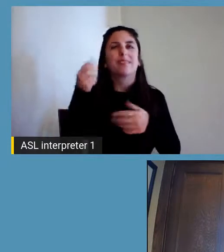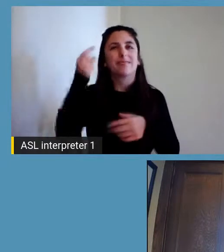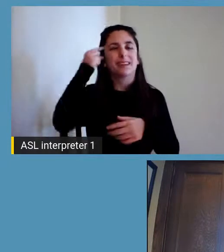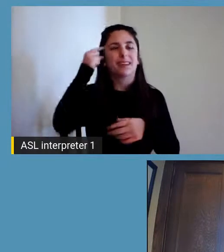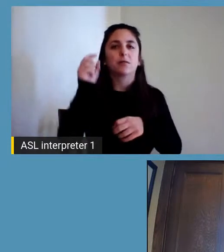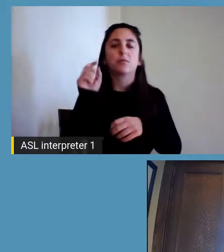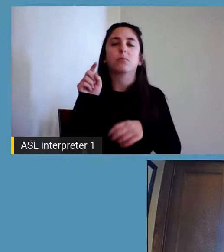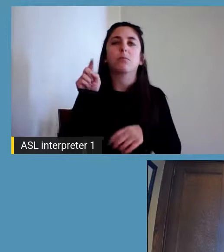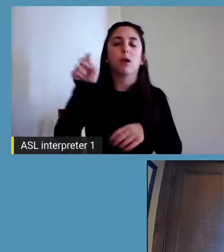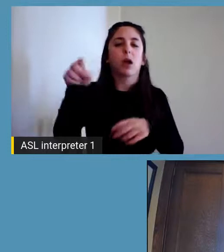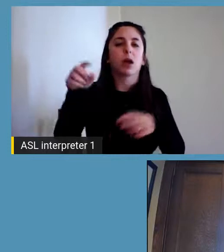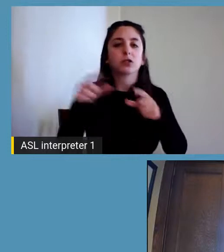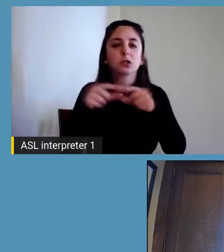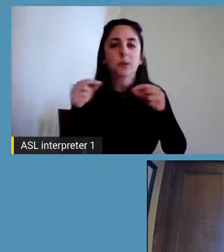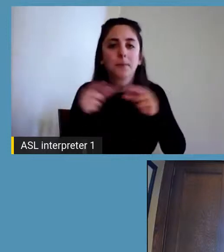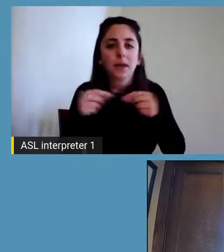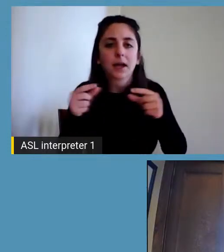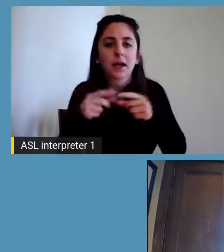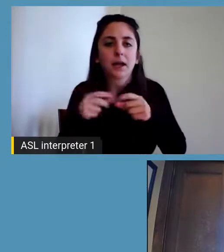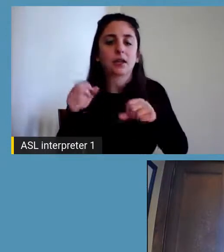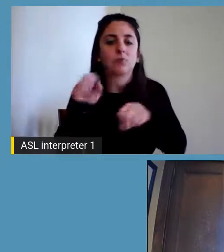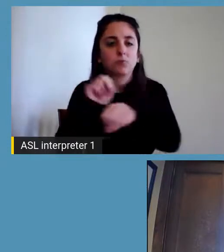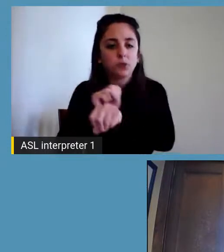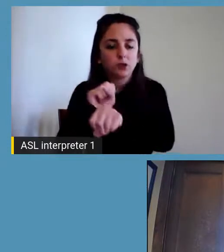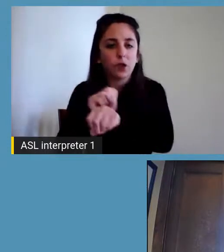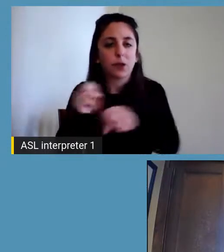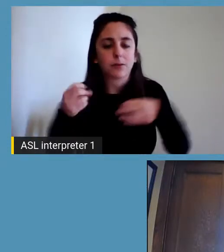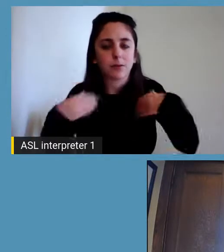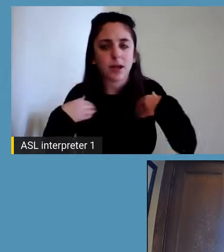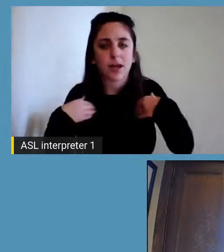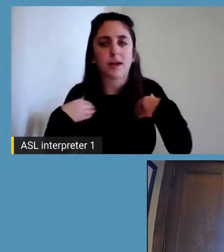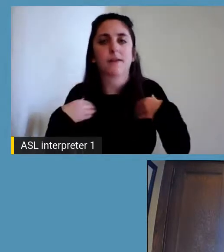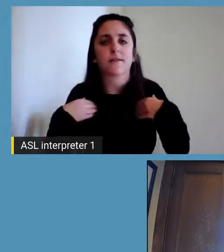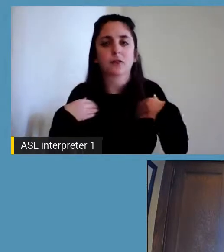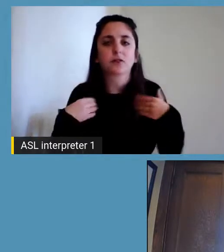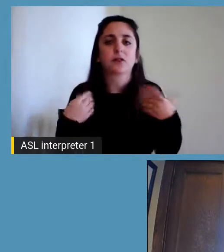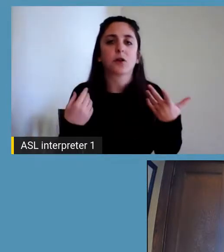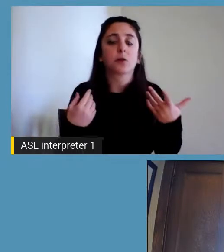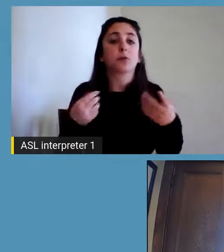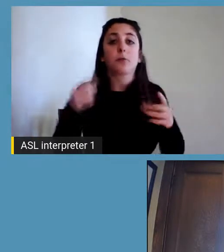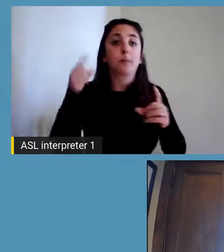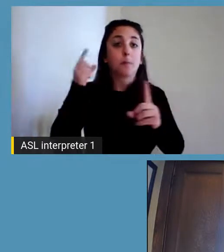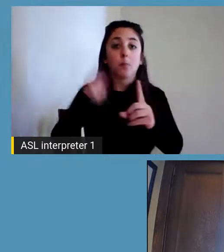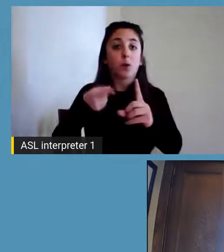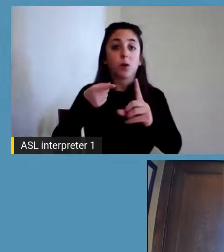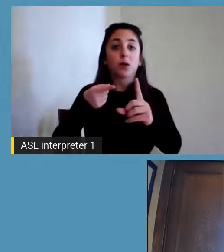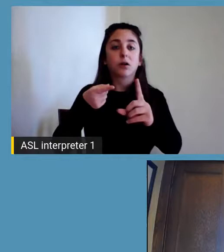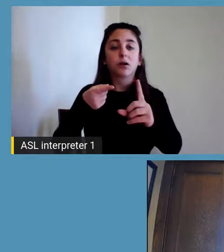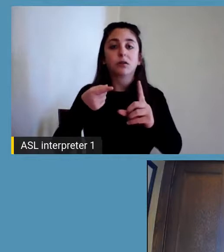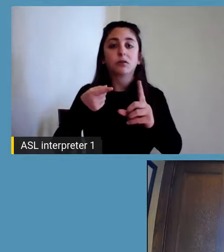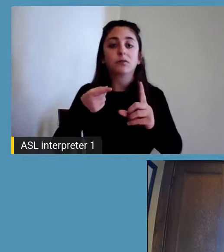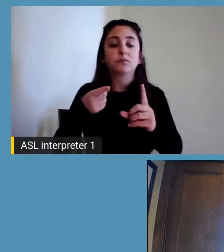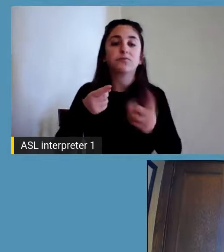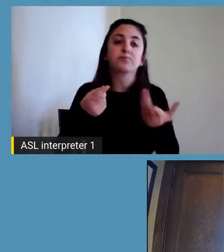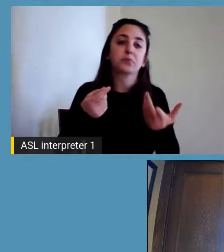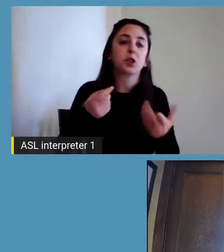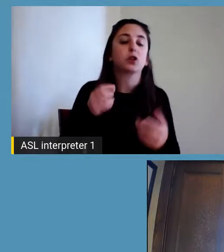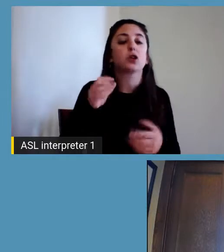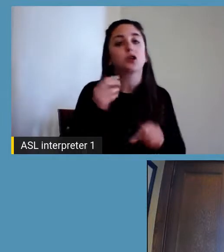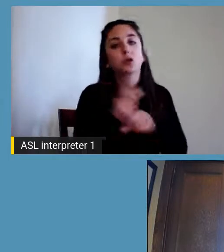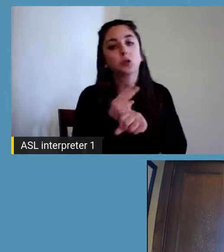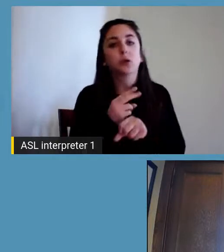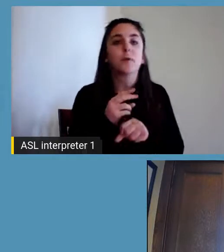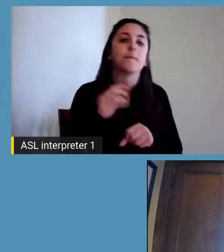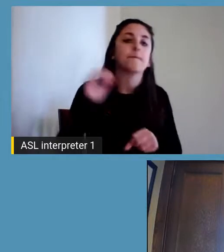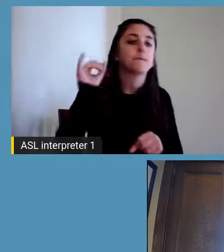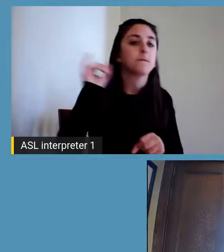going around and scanning assets. So what I'm trying to point out with the phone and the iPad and